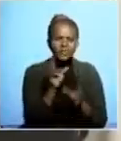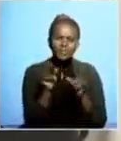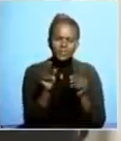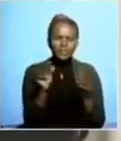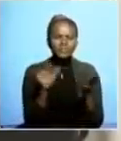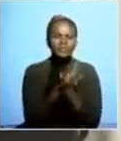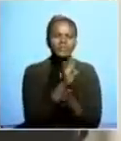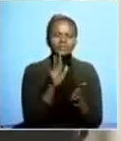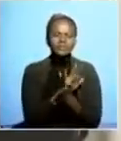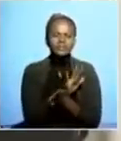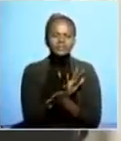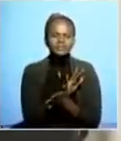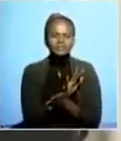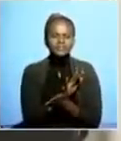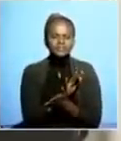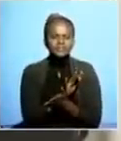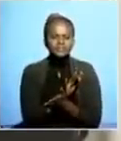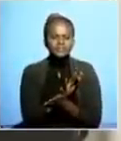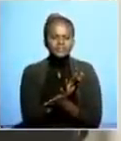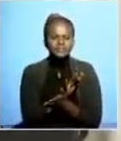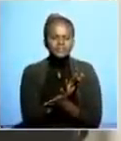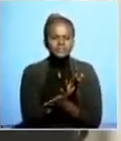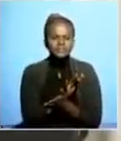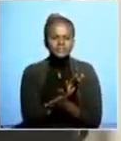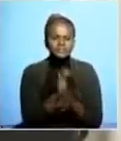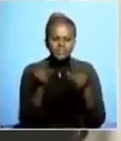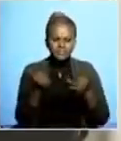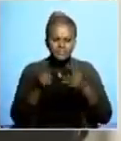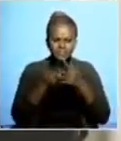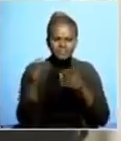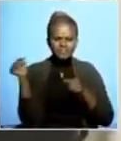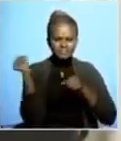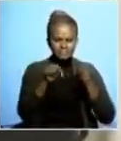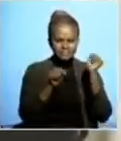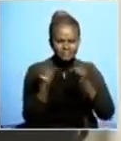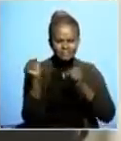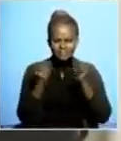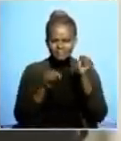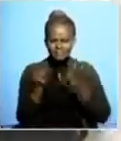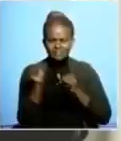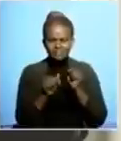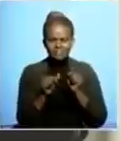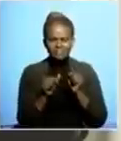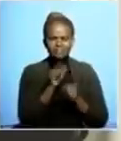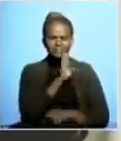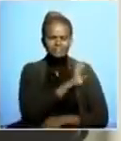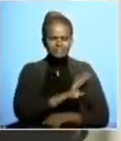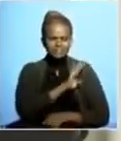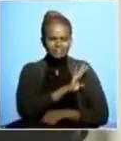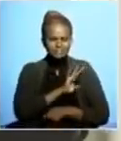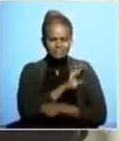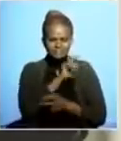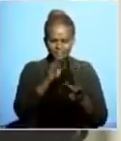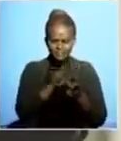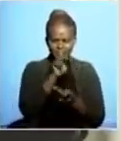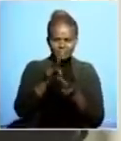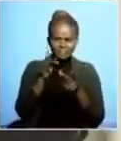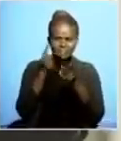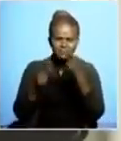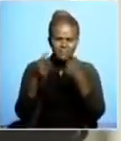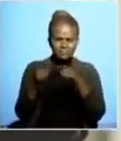click. They have now started fighting back. They are behaving like what happens